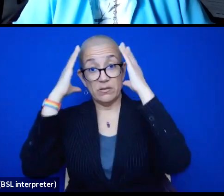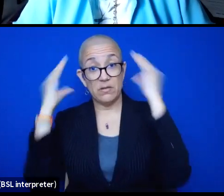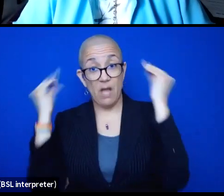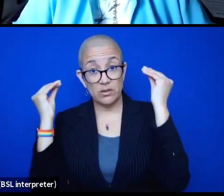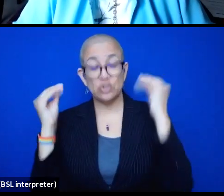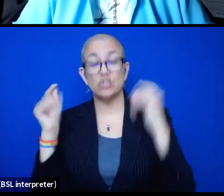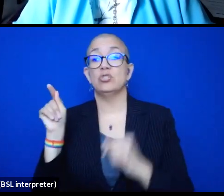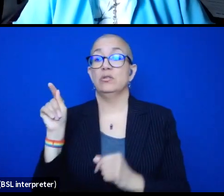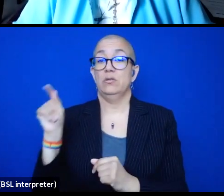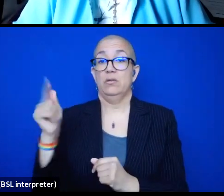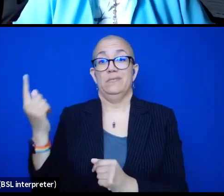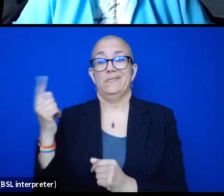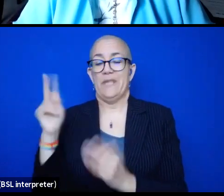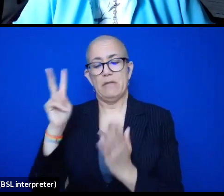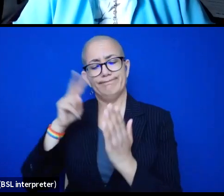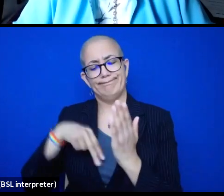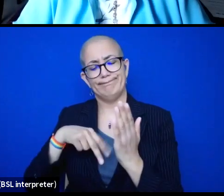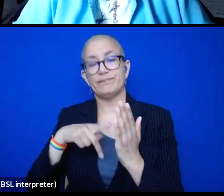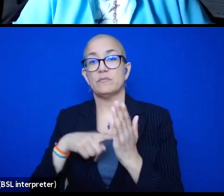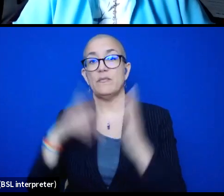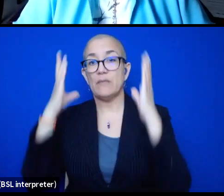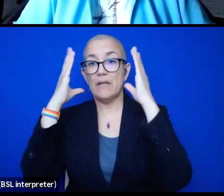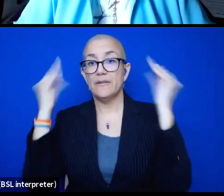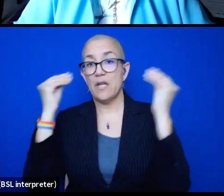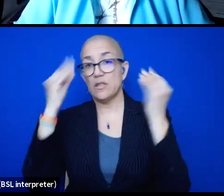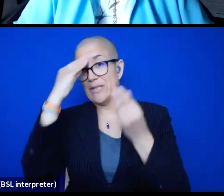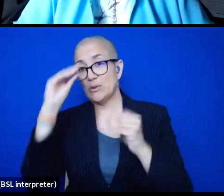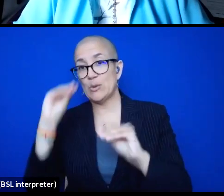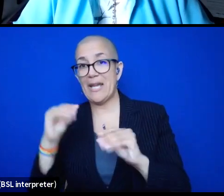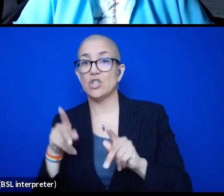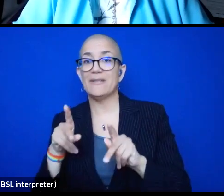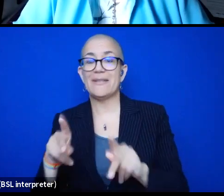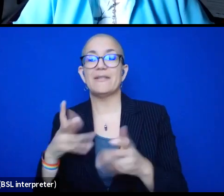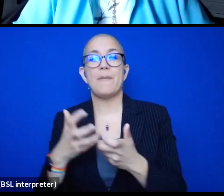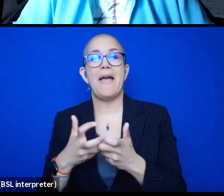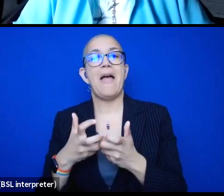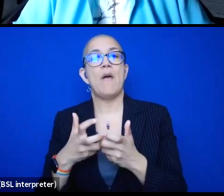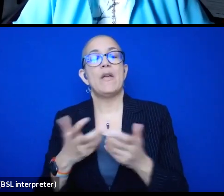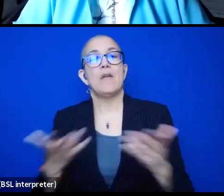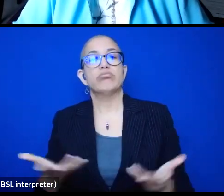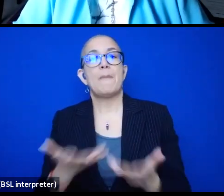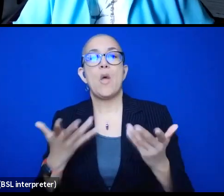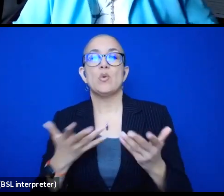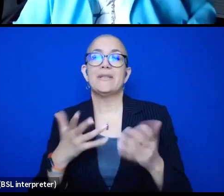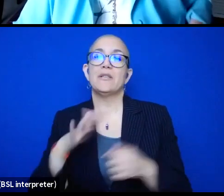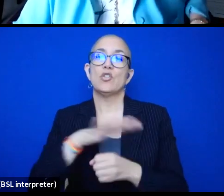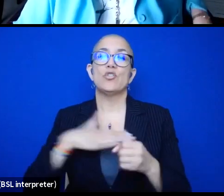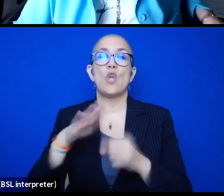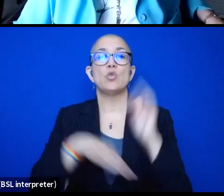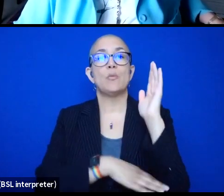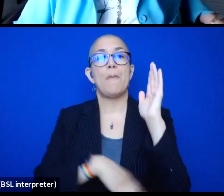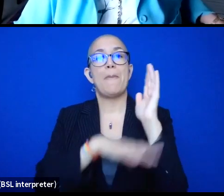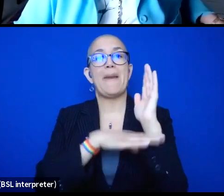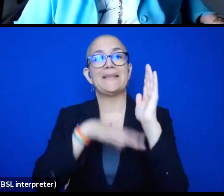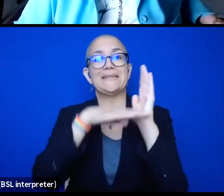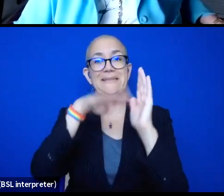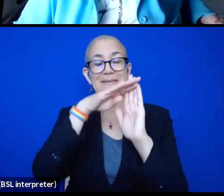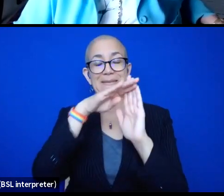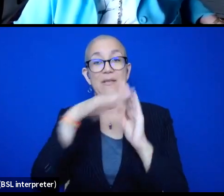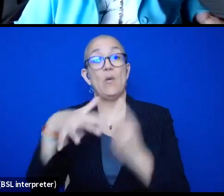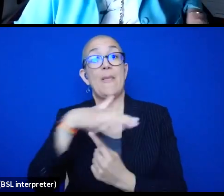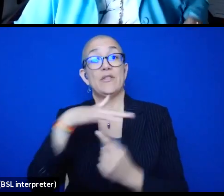at the Dutch education system and how it promoted social mobility. And with social mobility, they gave